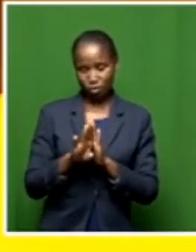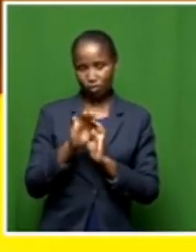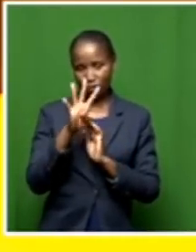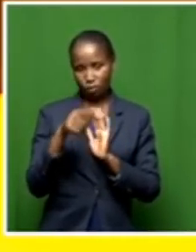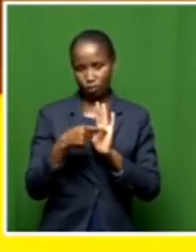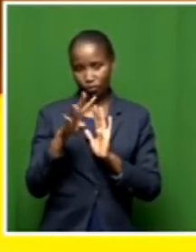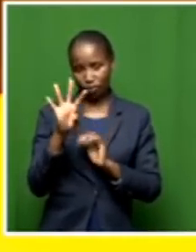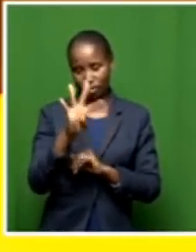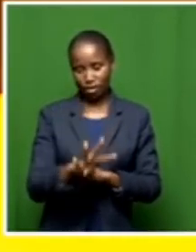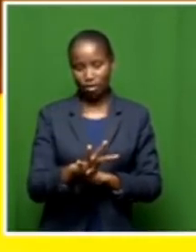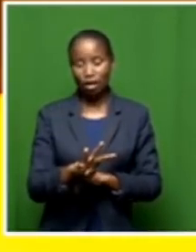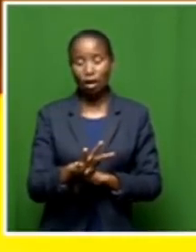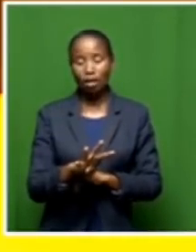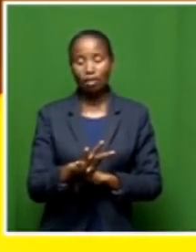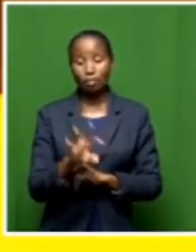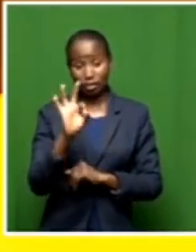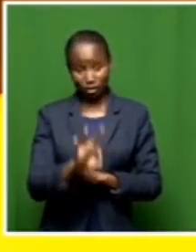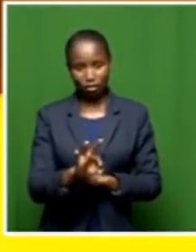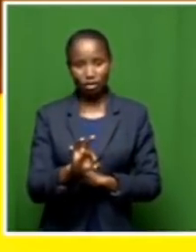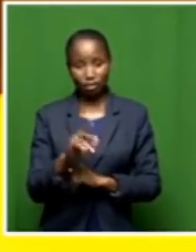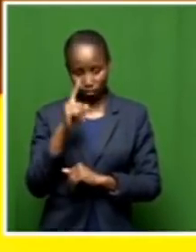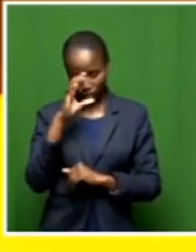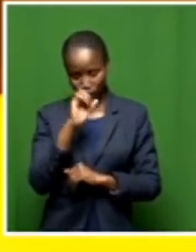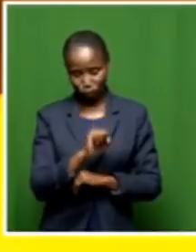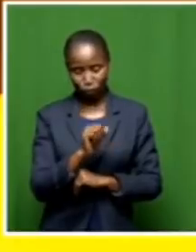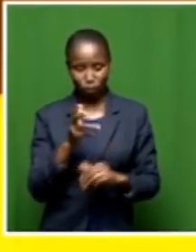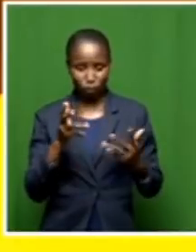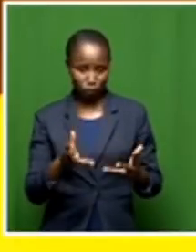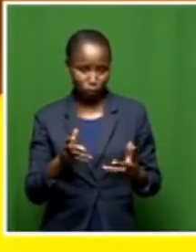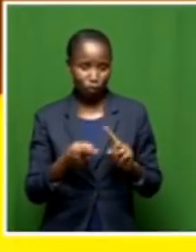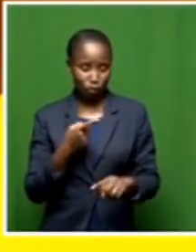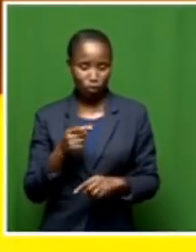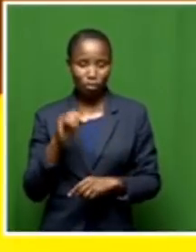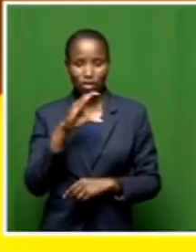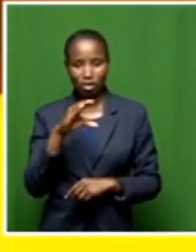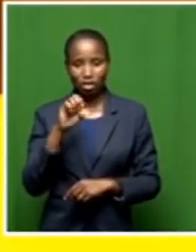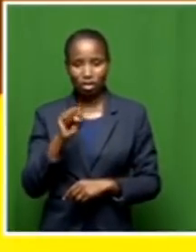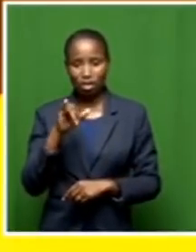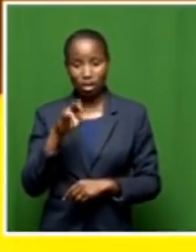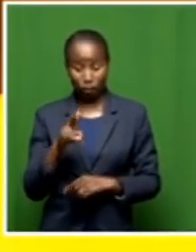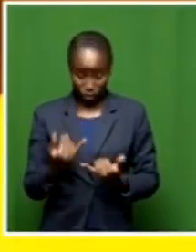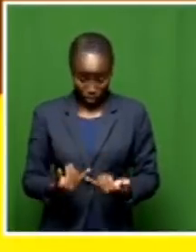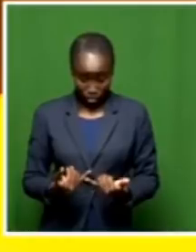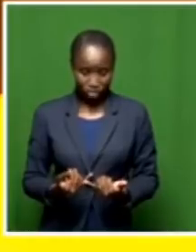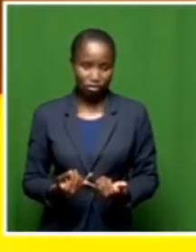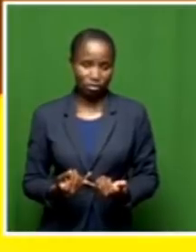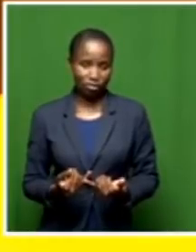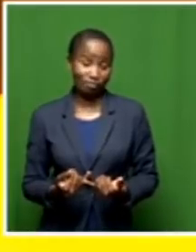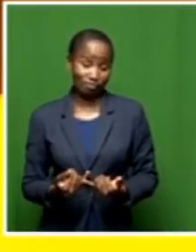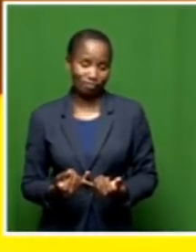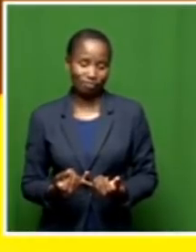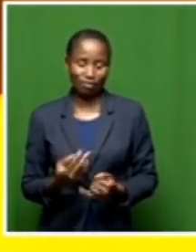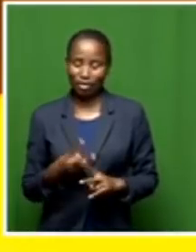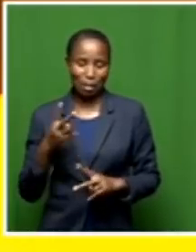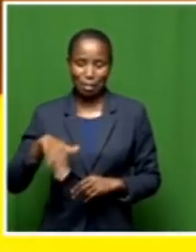projection by the CSIR at this stage. Wow. So Professor Deba is going to come back. We've asked him to